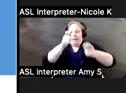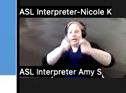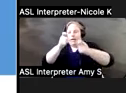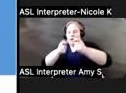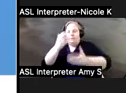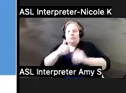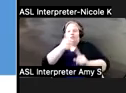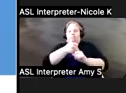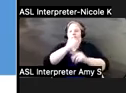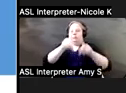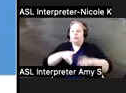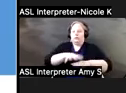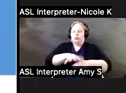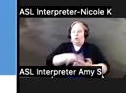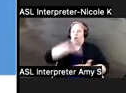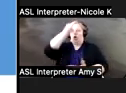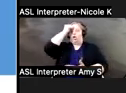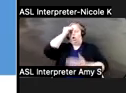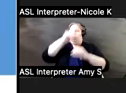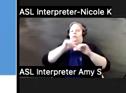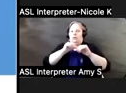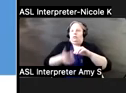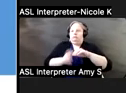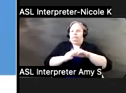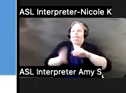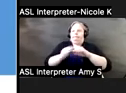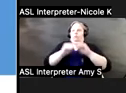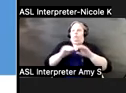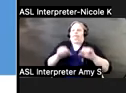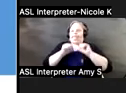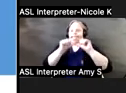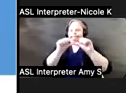curve and possibly build stamina to play for an extended amount of time.